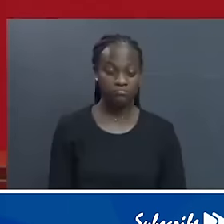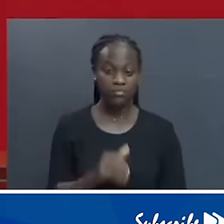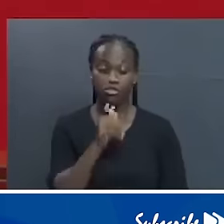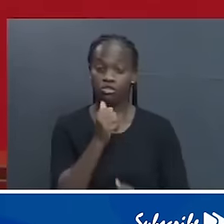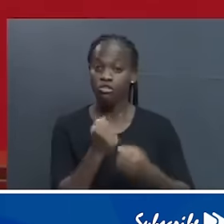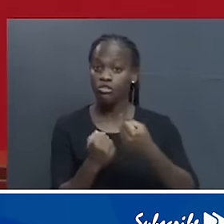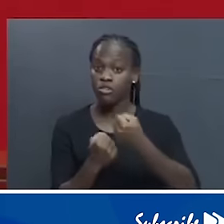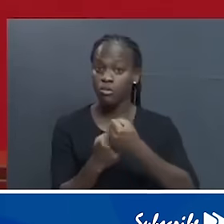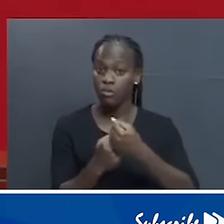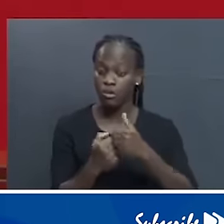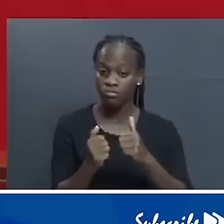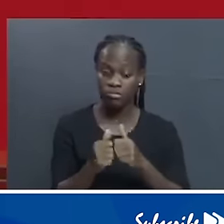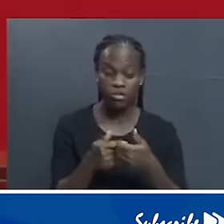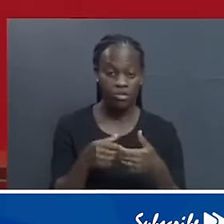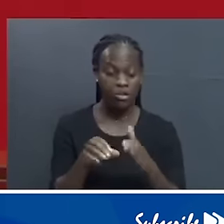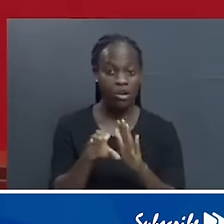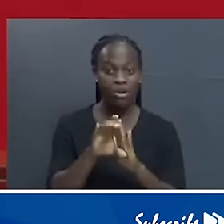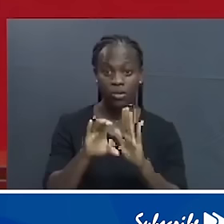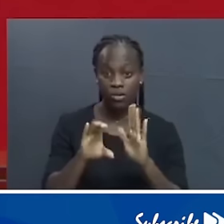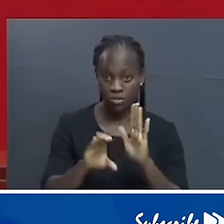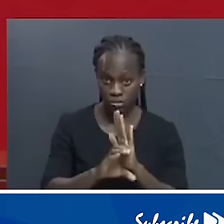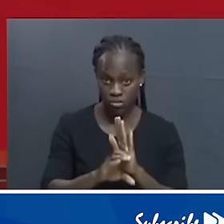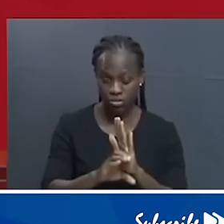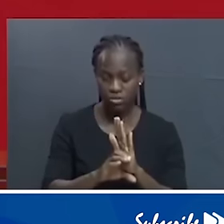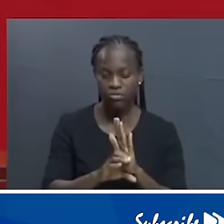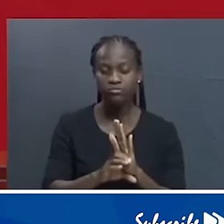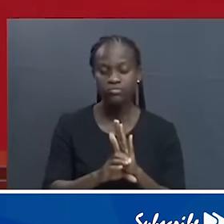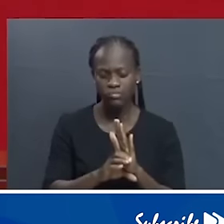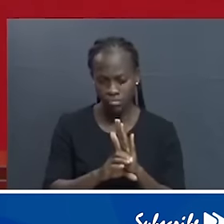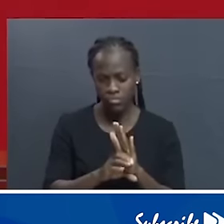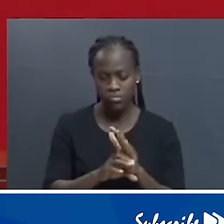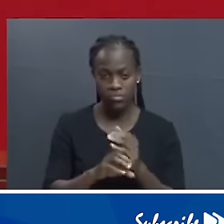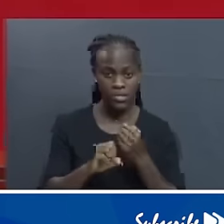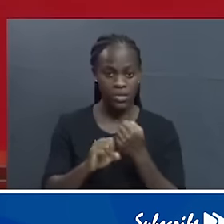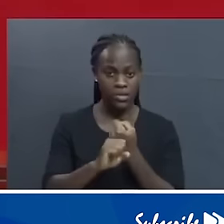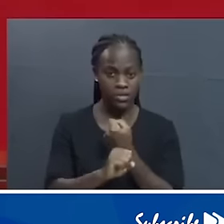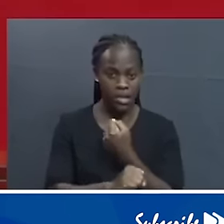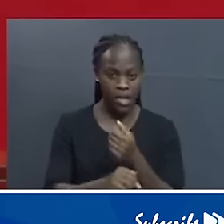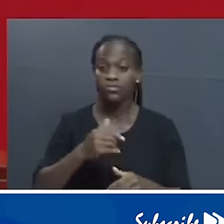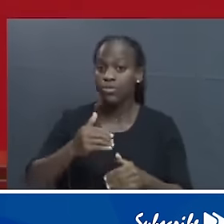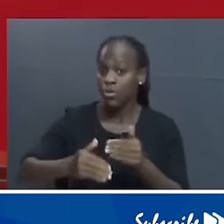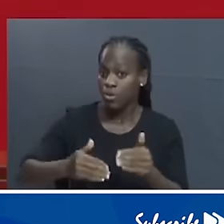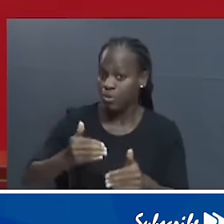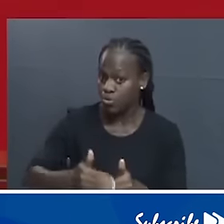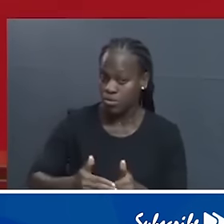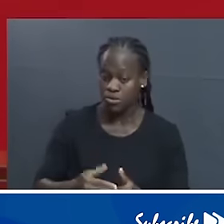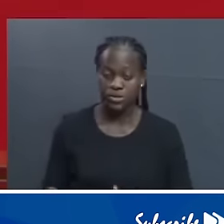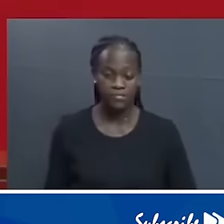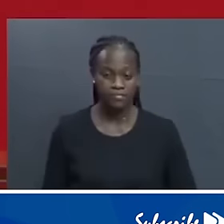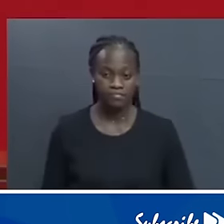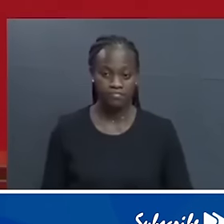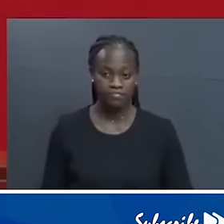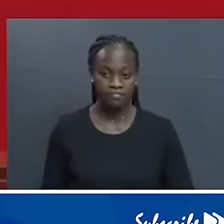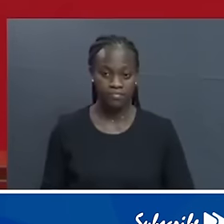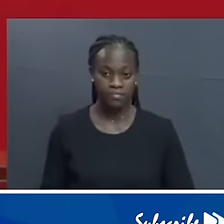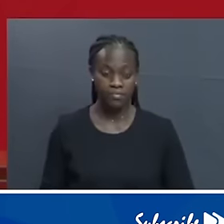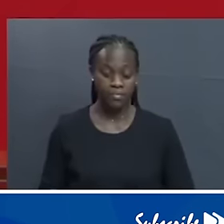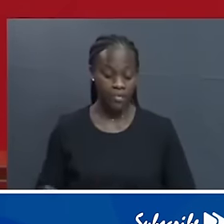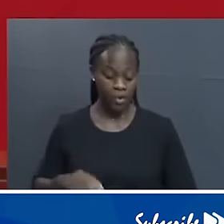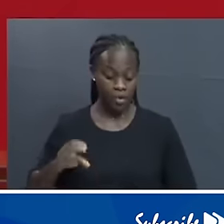by the constitutional and statutory provisions that guide our legislative process. The constitution